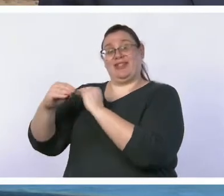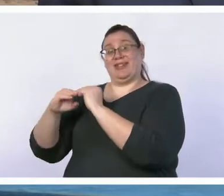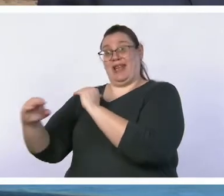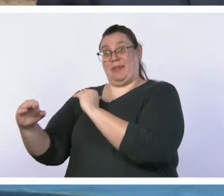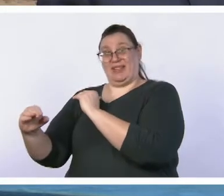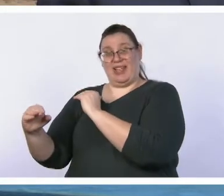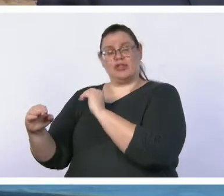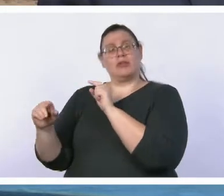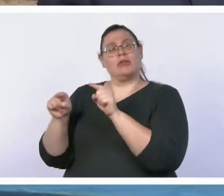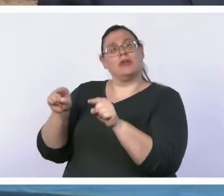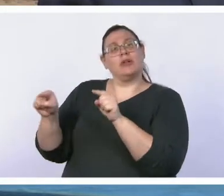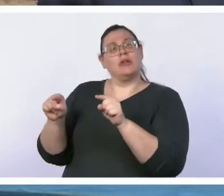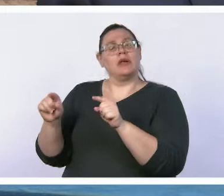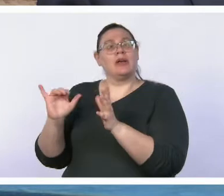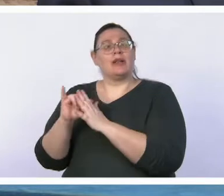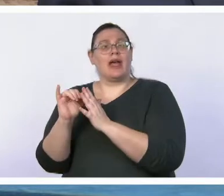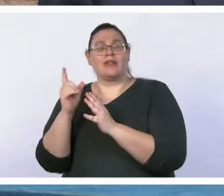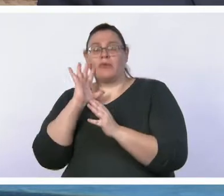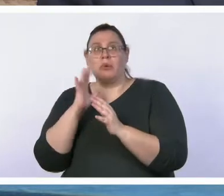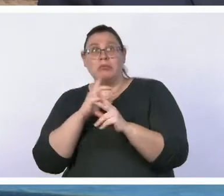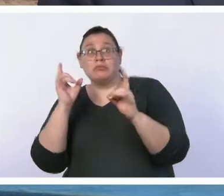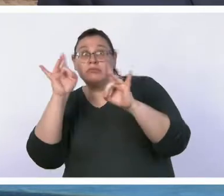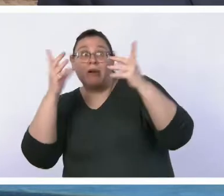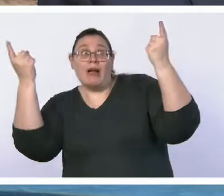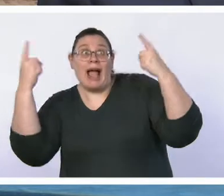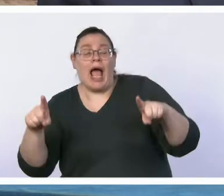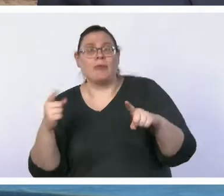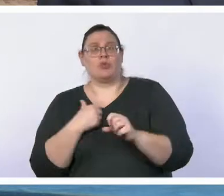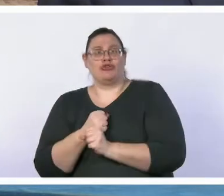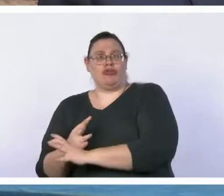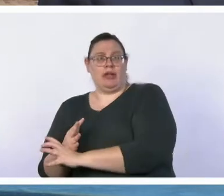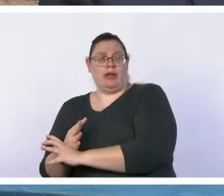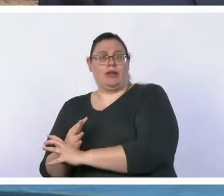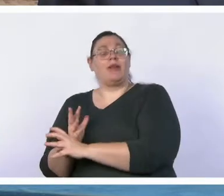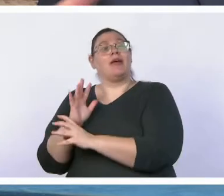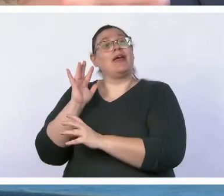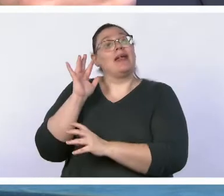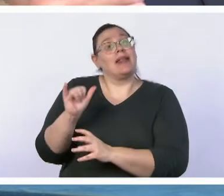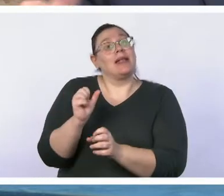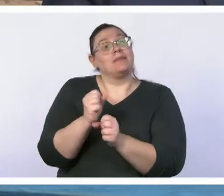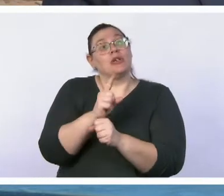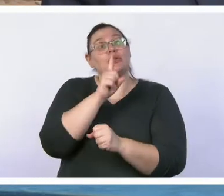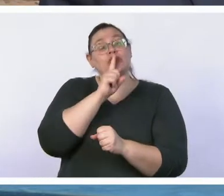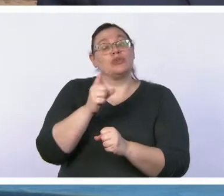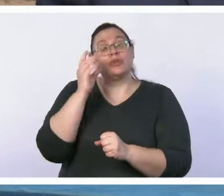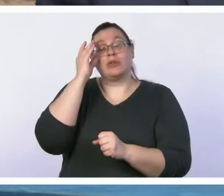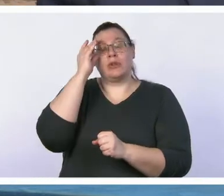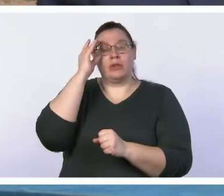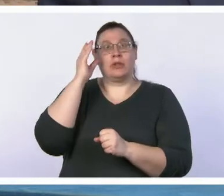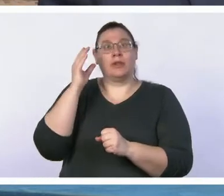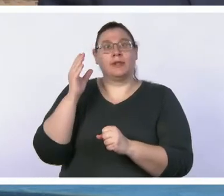essentially the city's rainy day accounts. Okay. These are what we use to ensure the